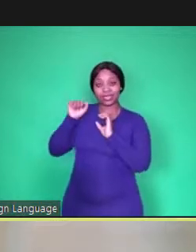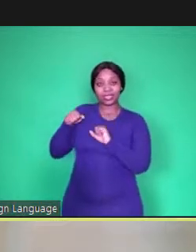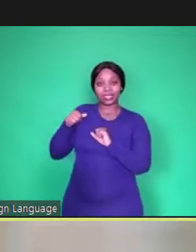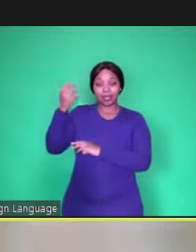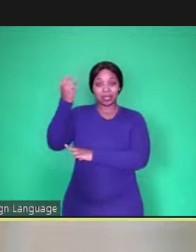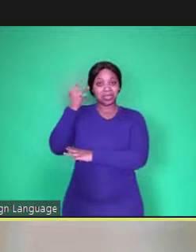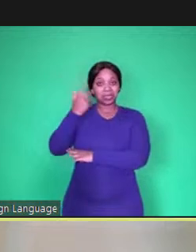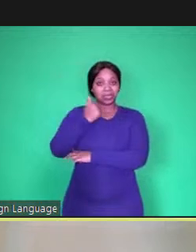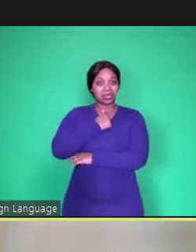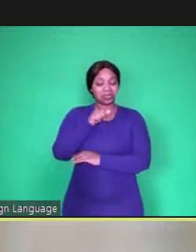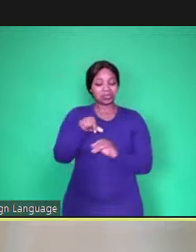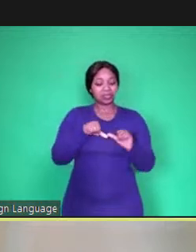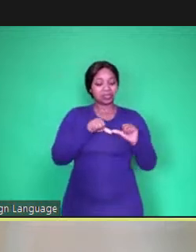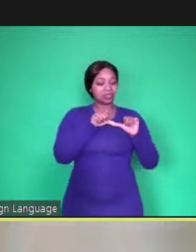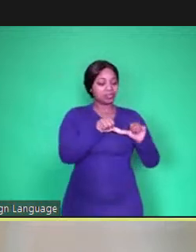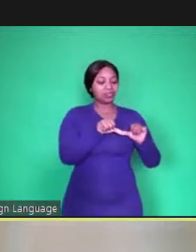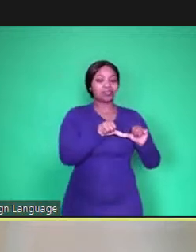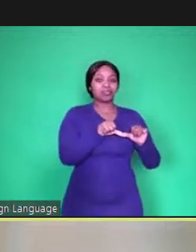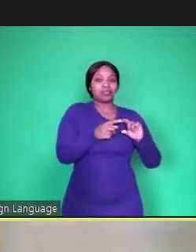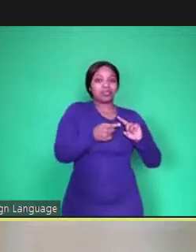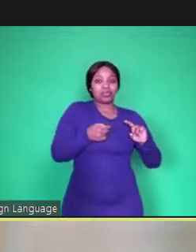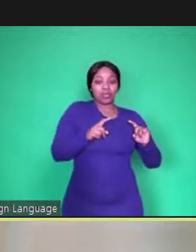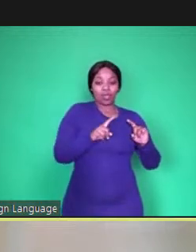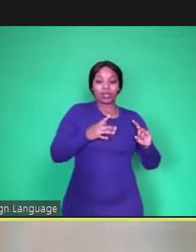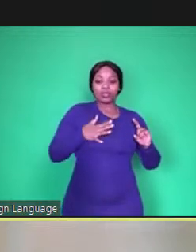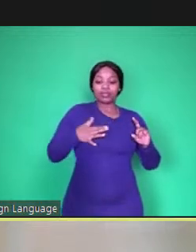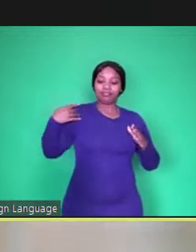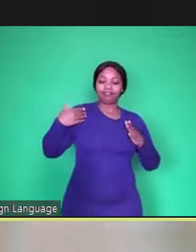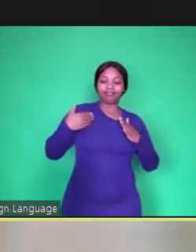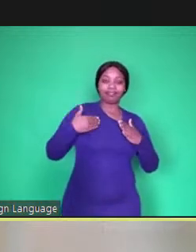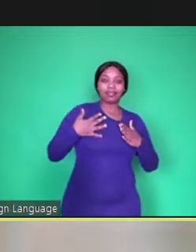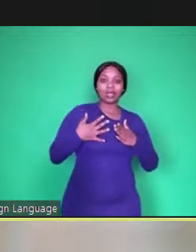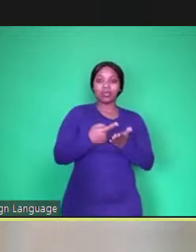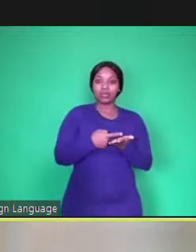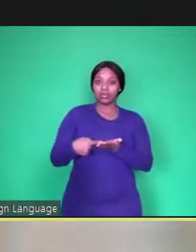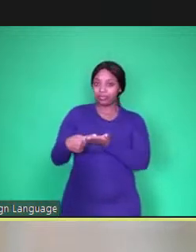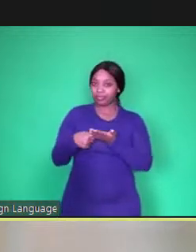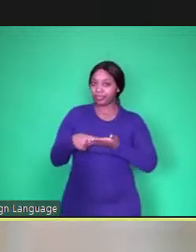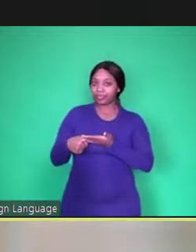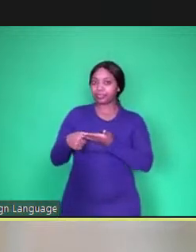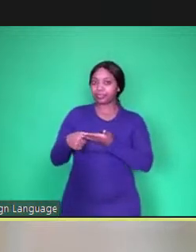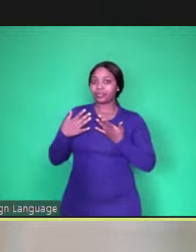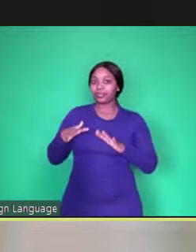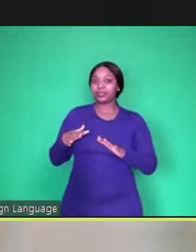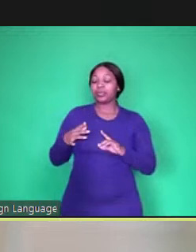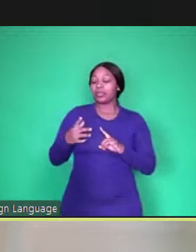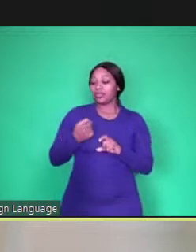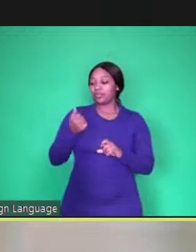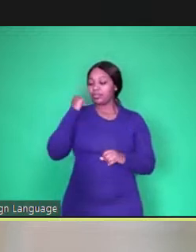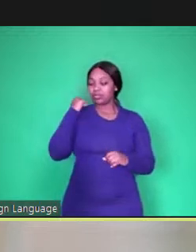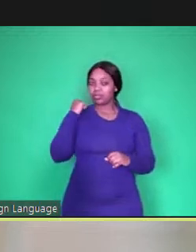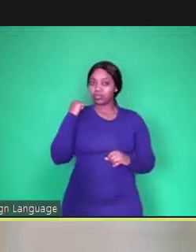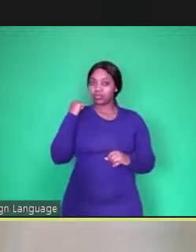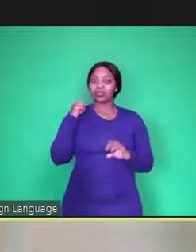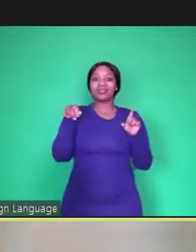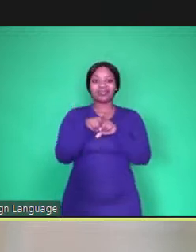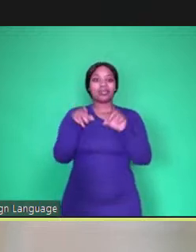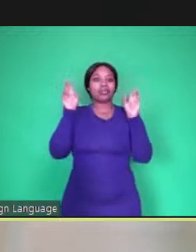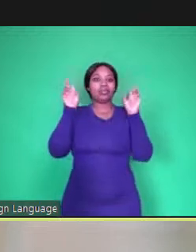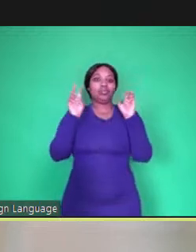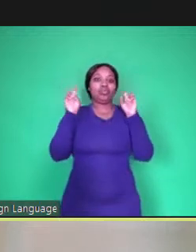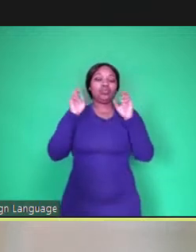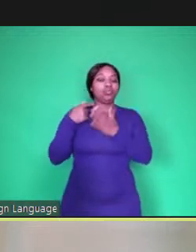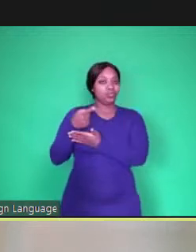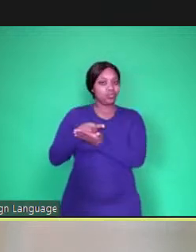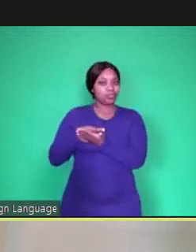a continuation of what we've been discussing. Karen made a presentation on the same topic yesterday, and again, Armstrong touched